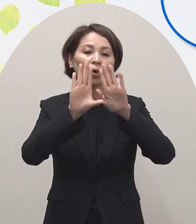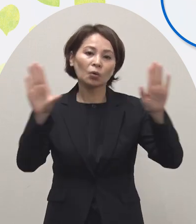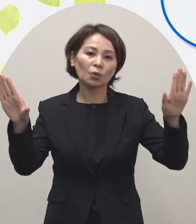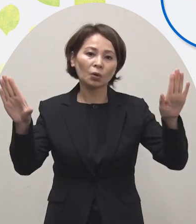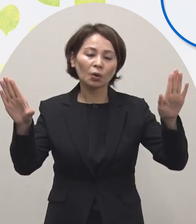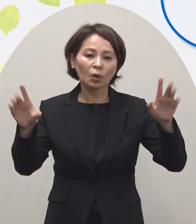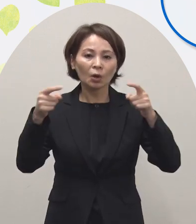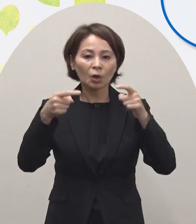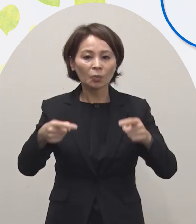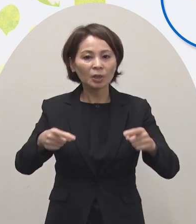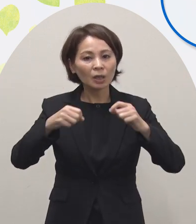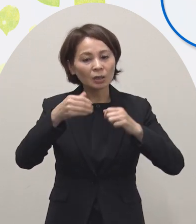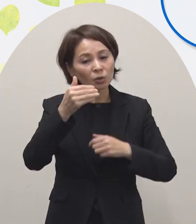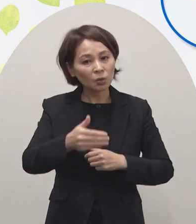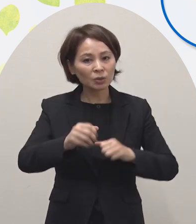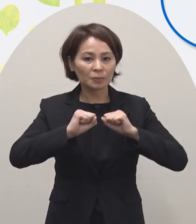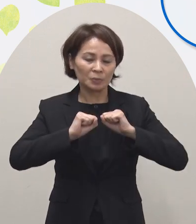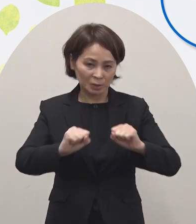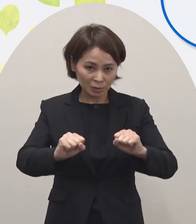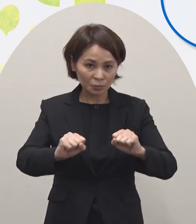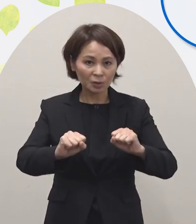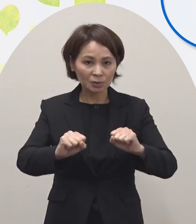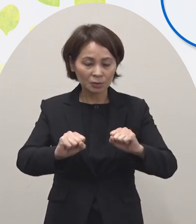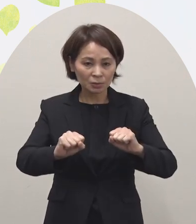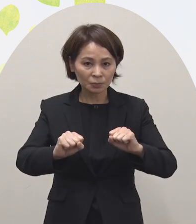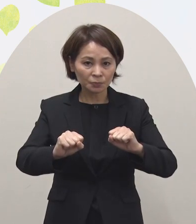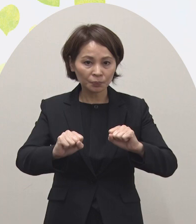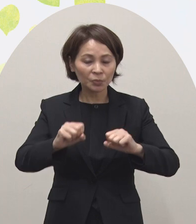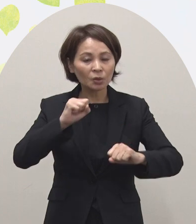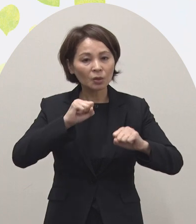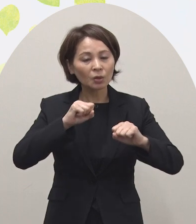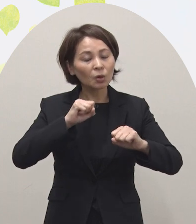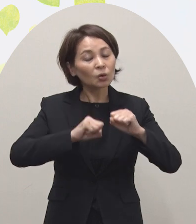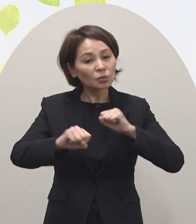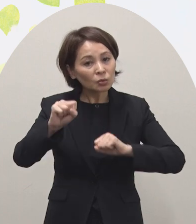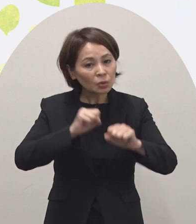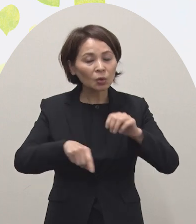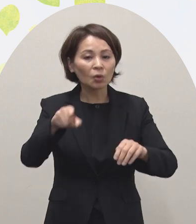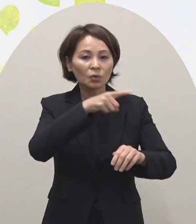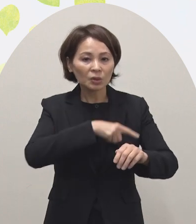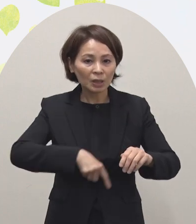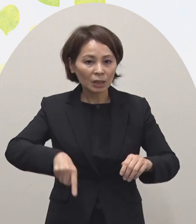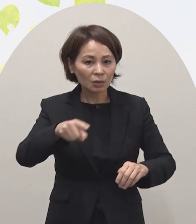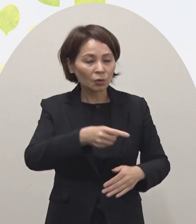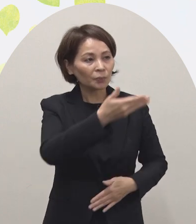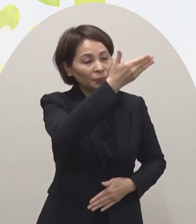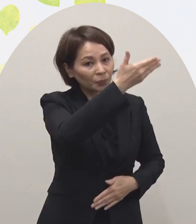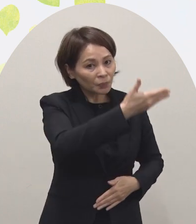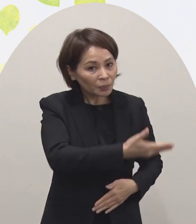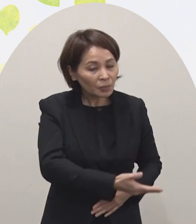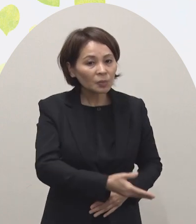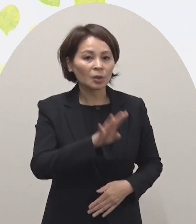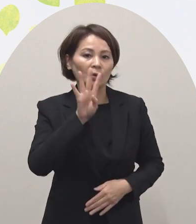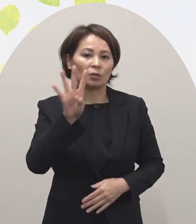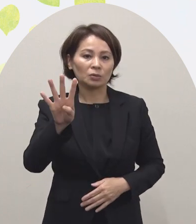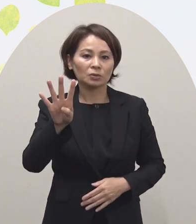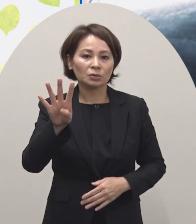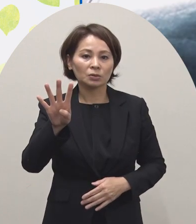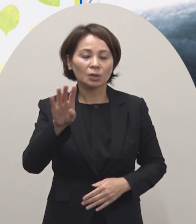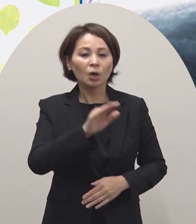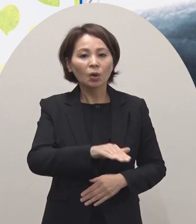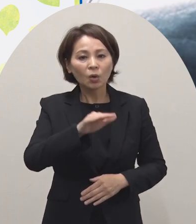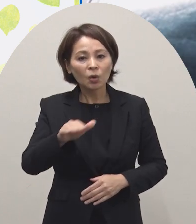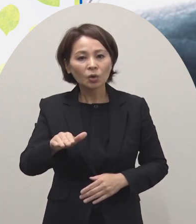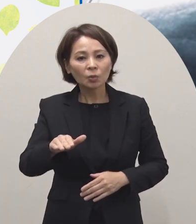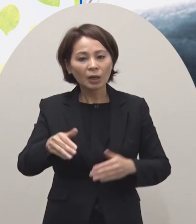the Spring Minato City Traffic Safety Campaign from April 6 to 15, 2024. The campaign will focus on the following 4